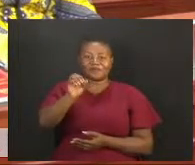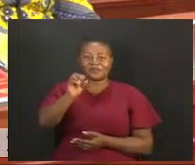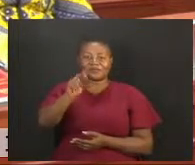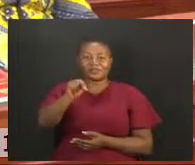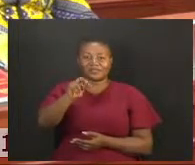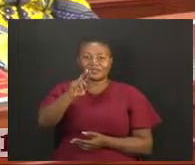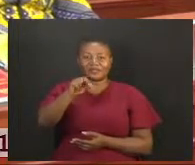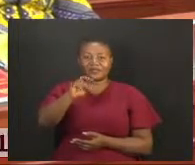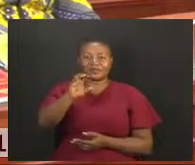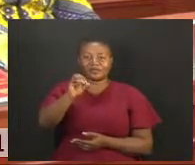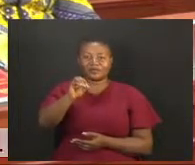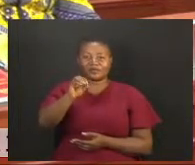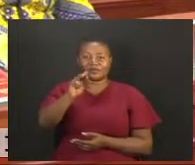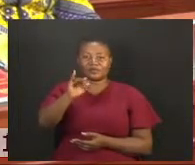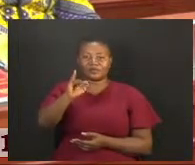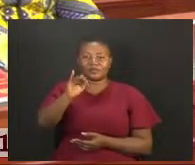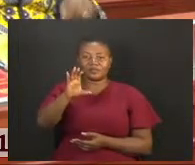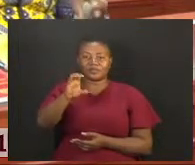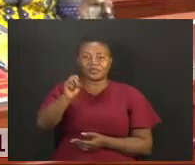that